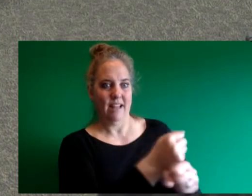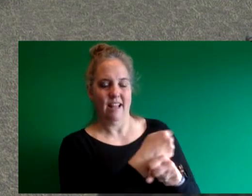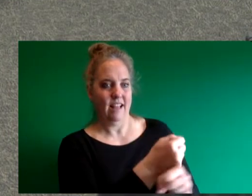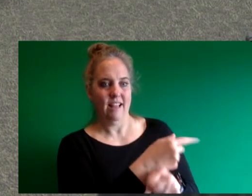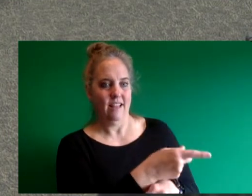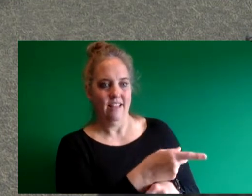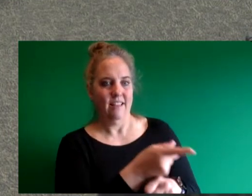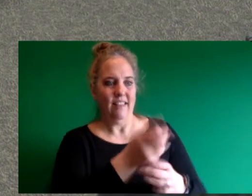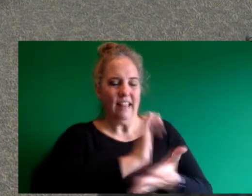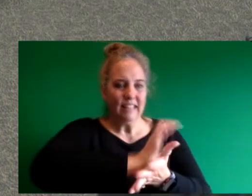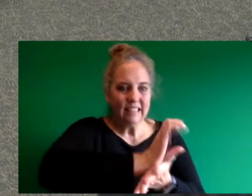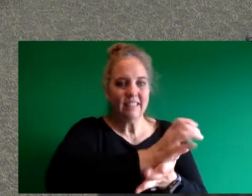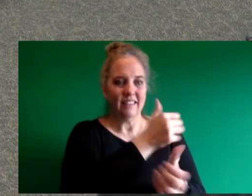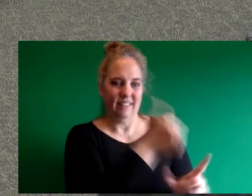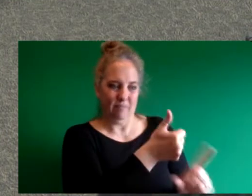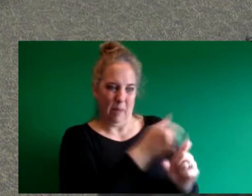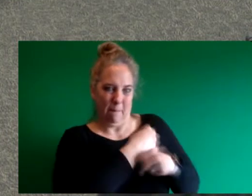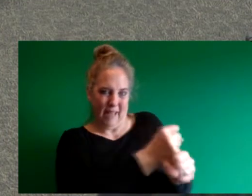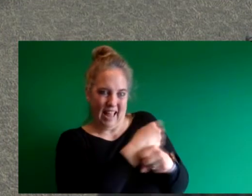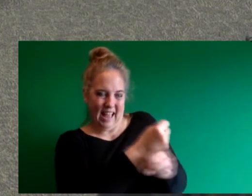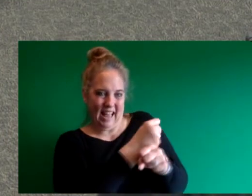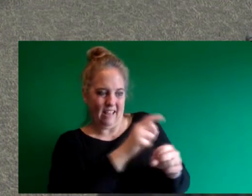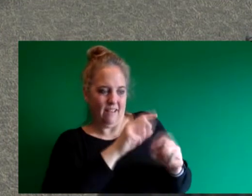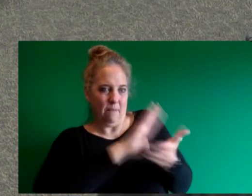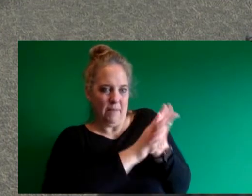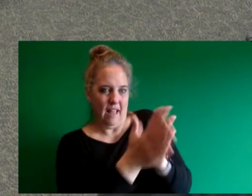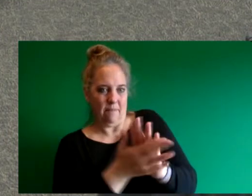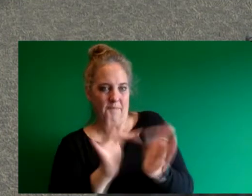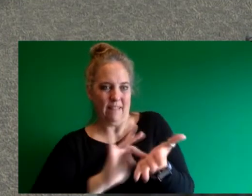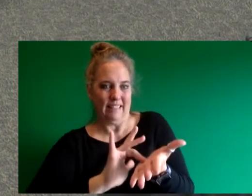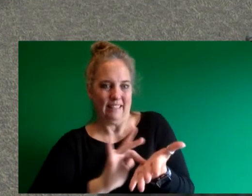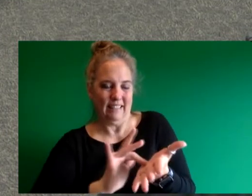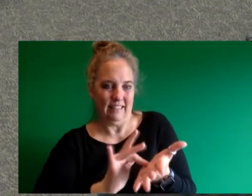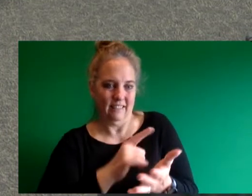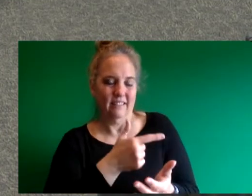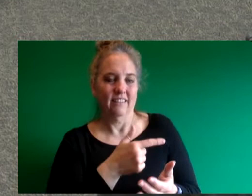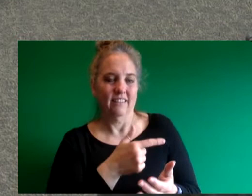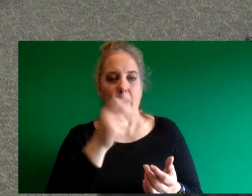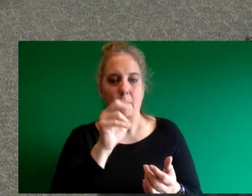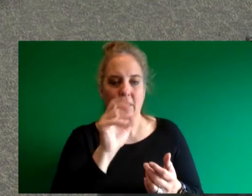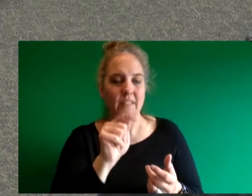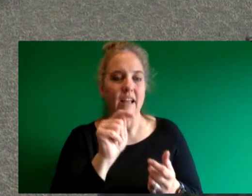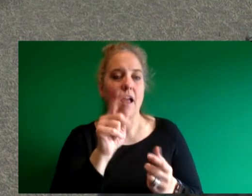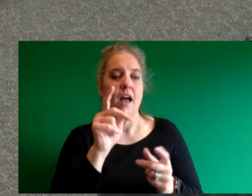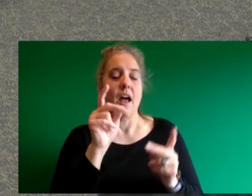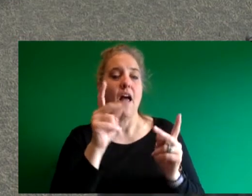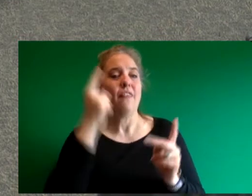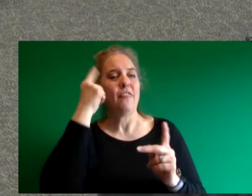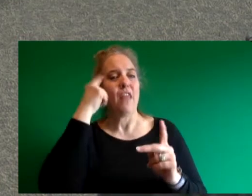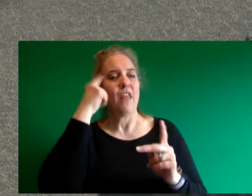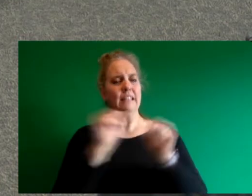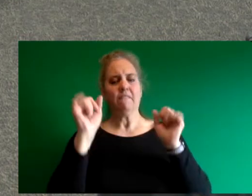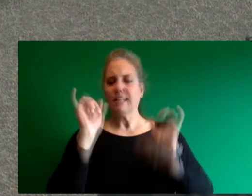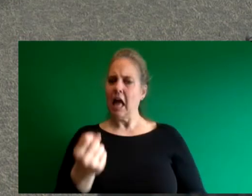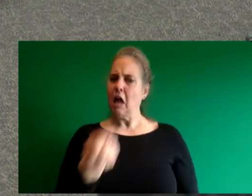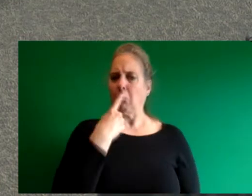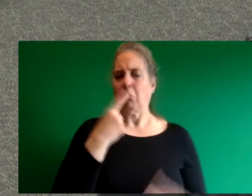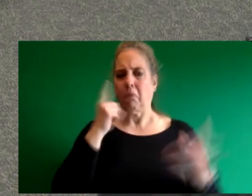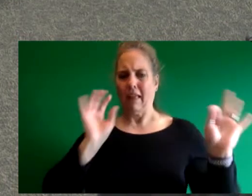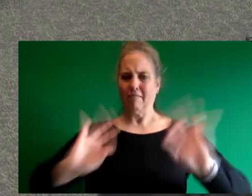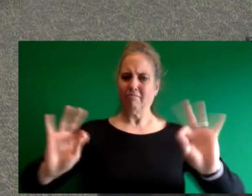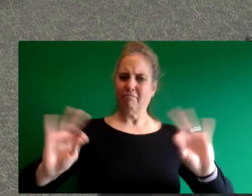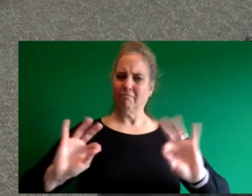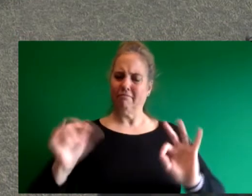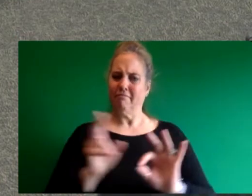of opioids that we might see that they think are safe to be used, but unfortunately are laced with what we've heard is, you know, as minimal